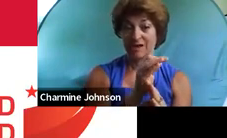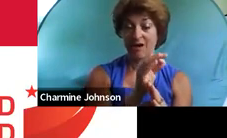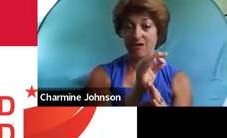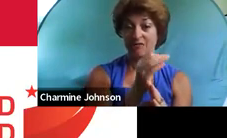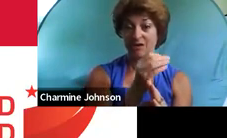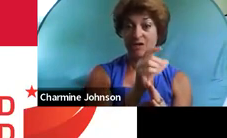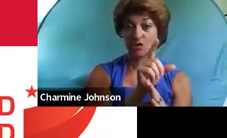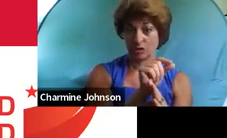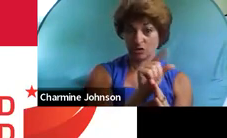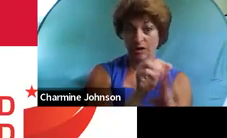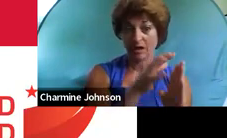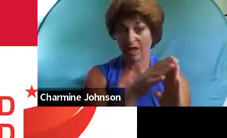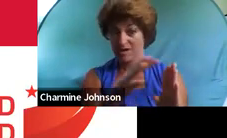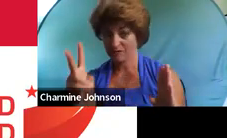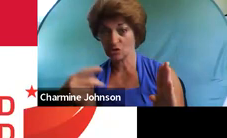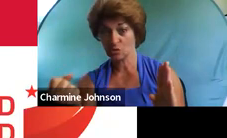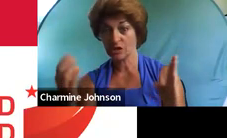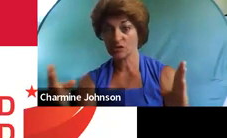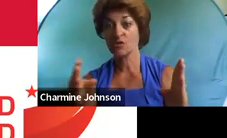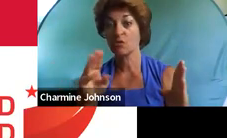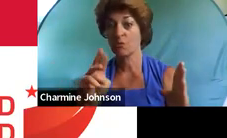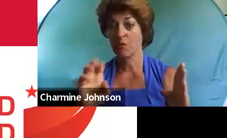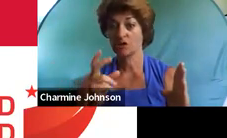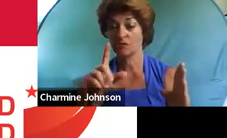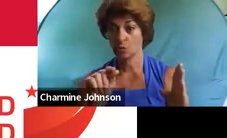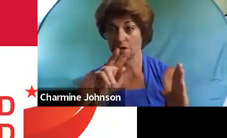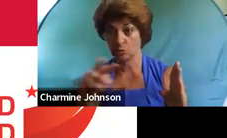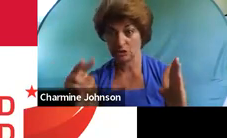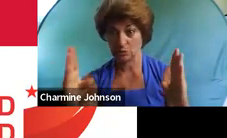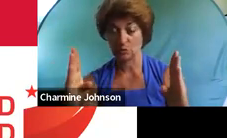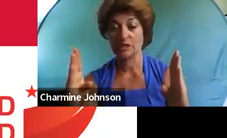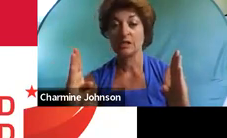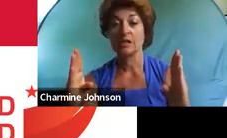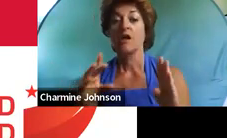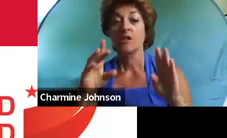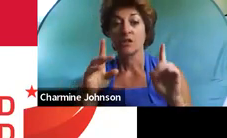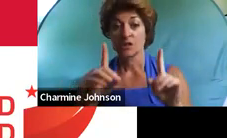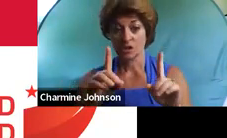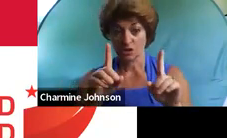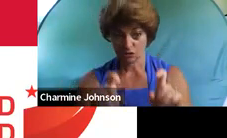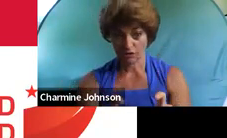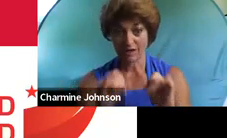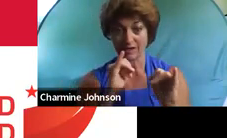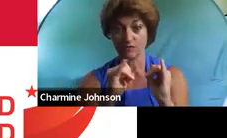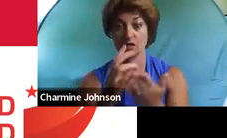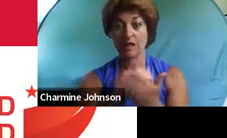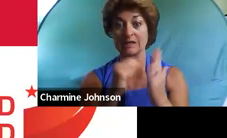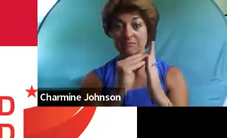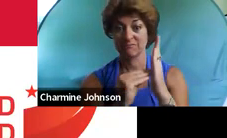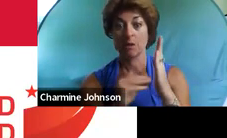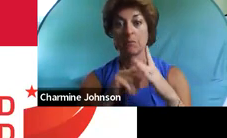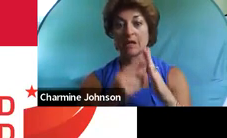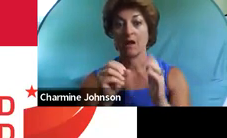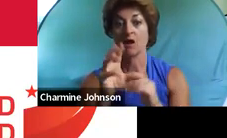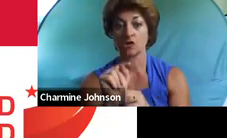a 2-year period through March of 2022. The survey interviews and data collection, it began in October of